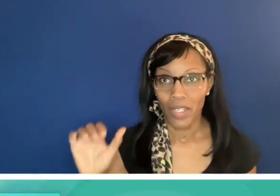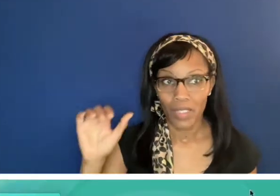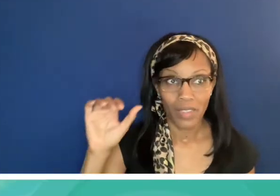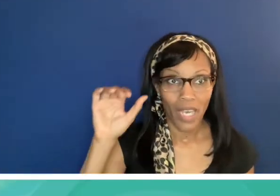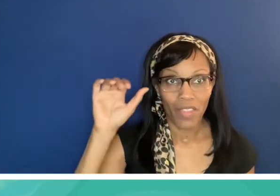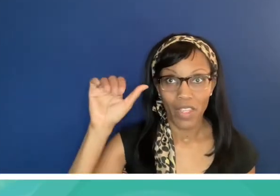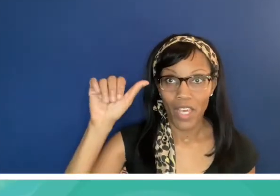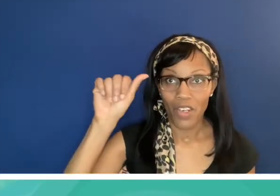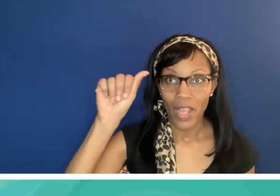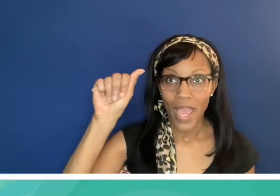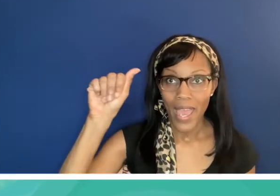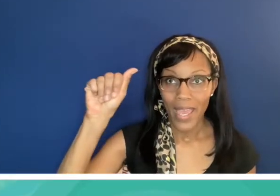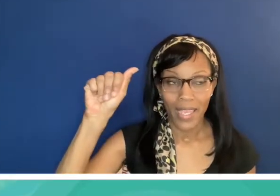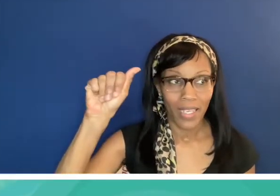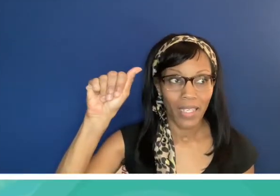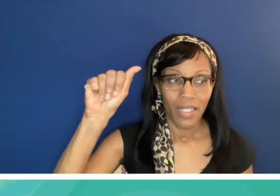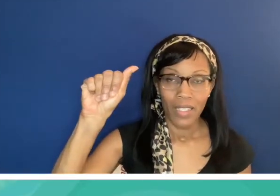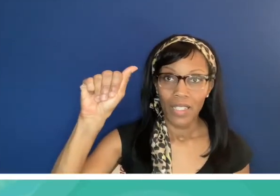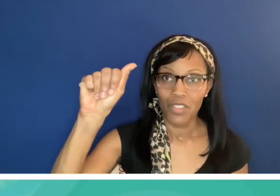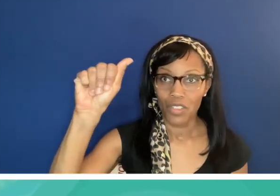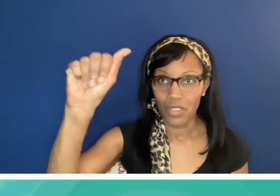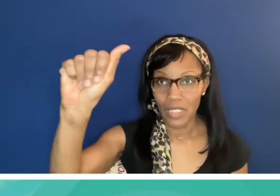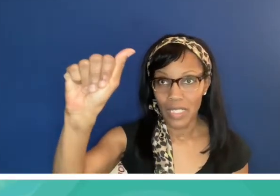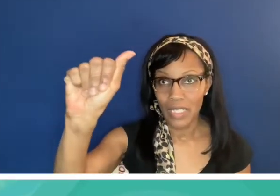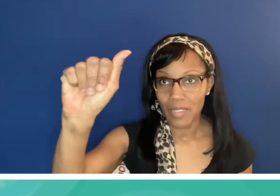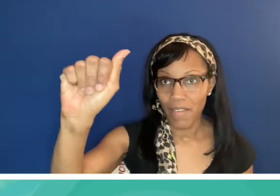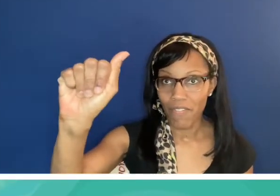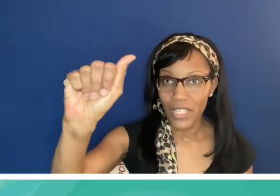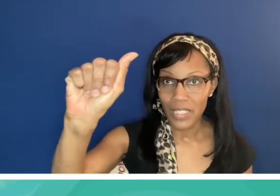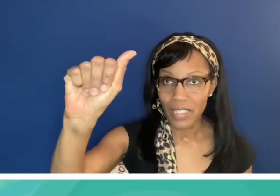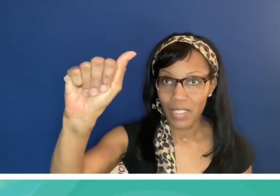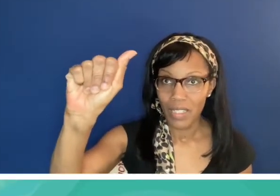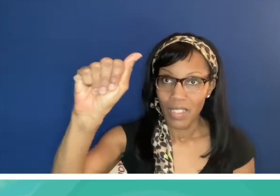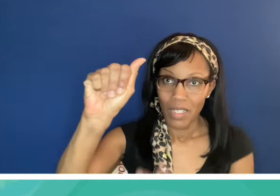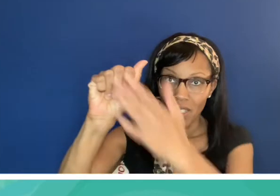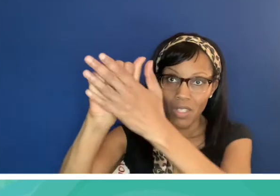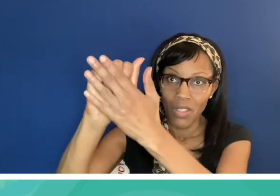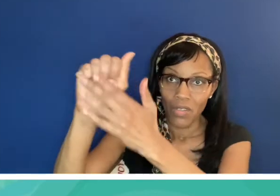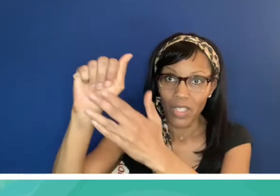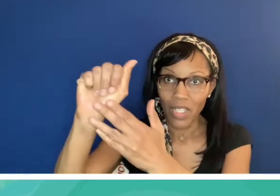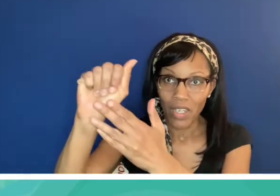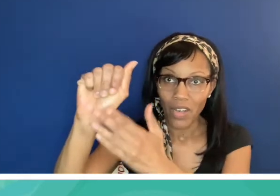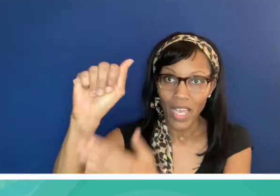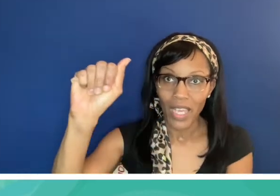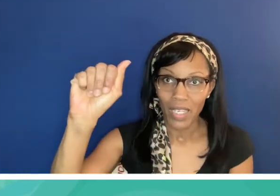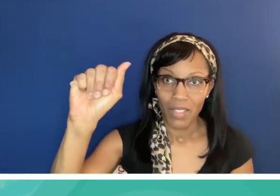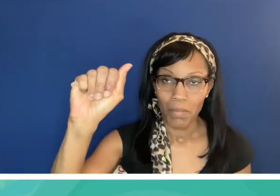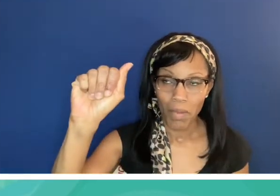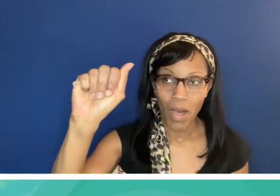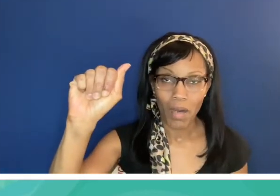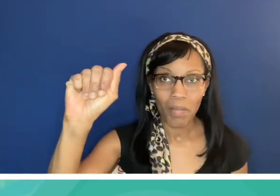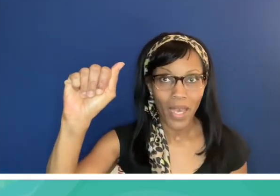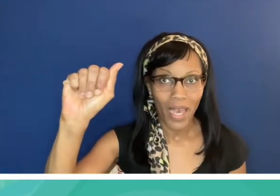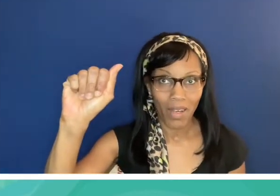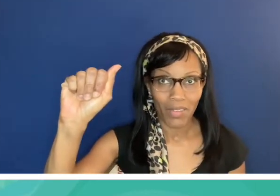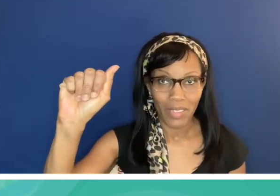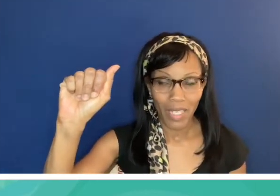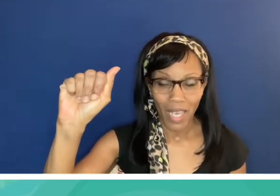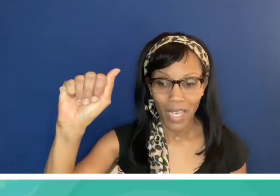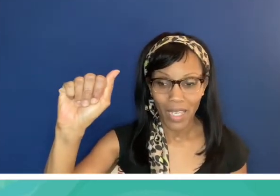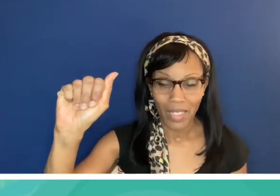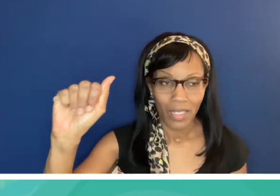All right, let's sign the letter A. As you can see, it's a fist. The letter A. Palm